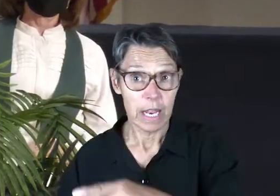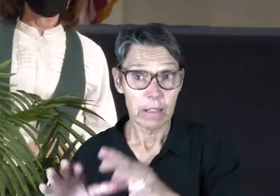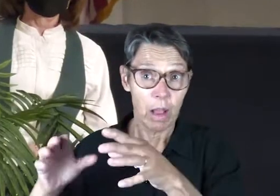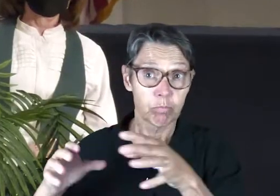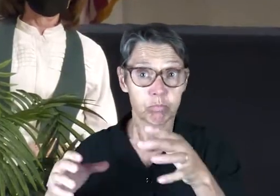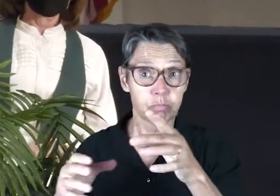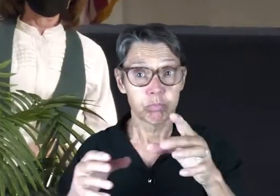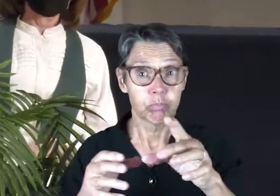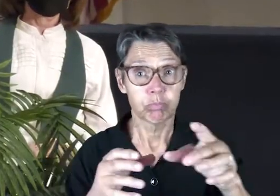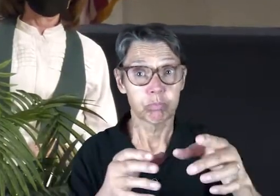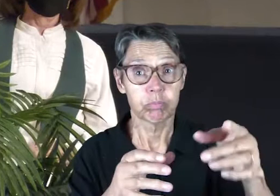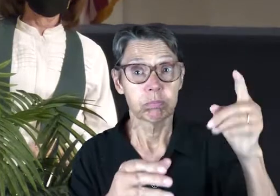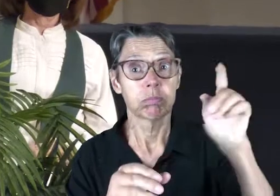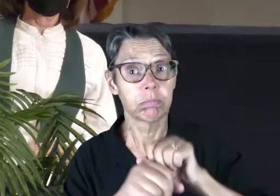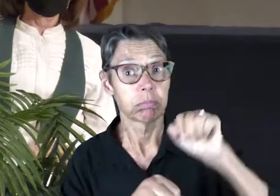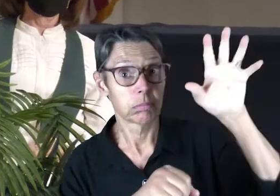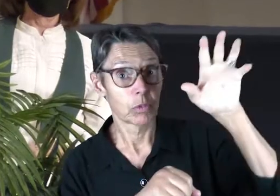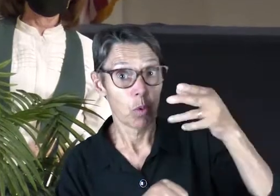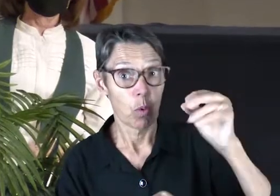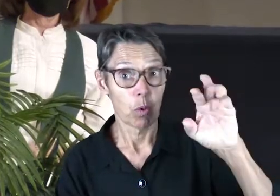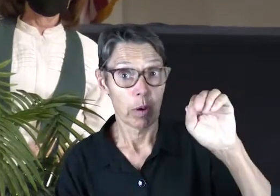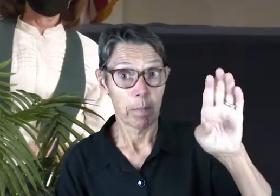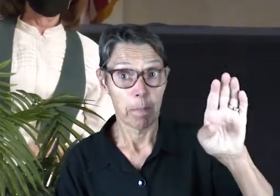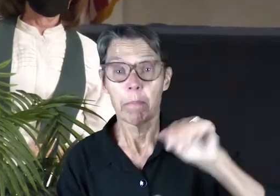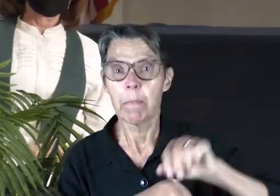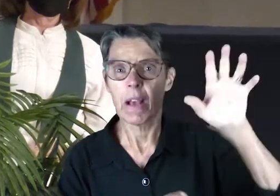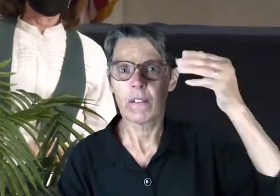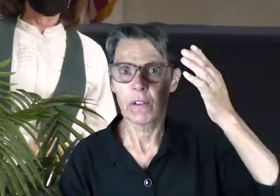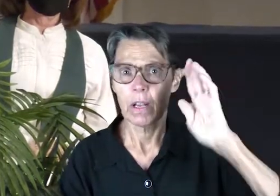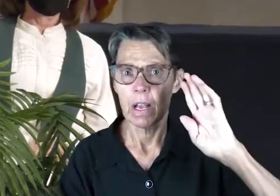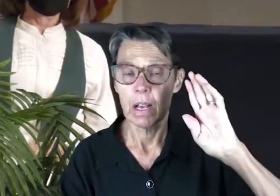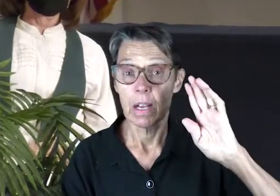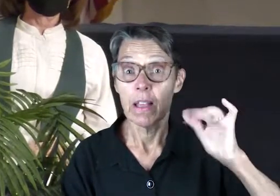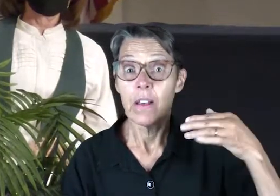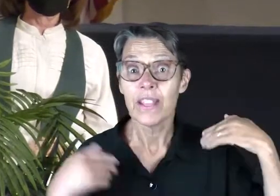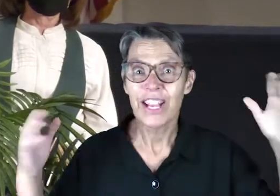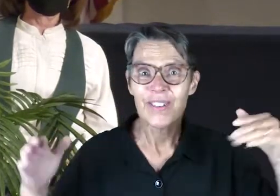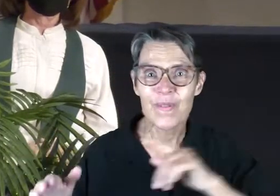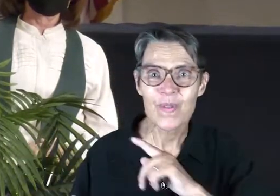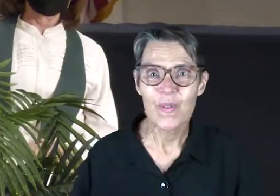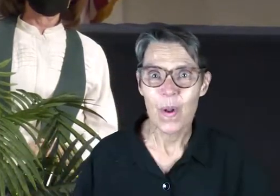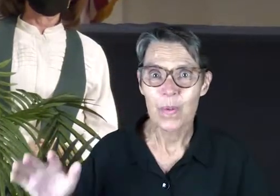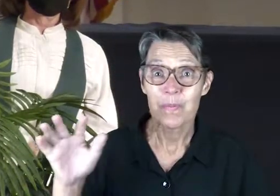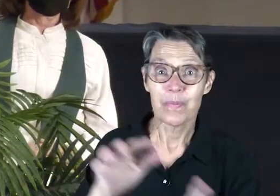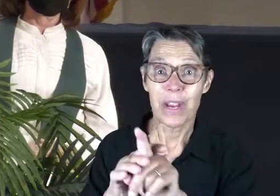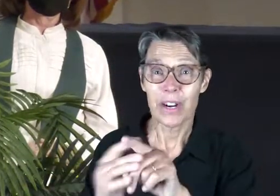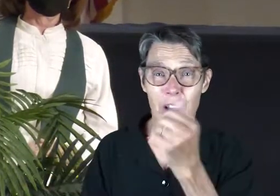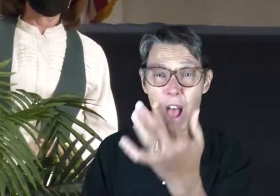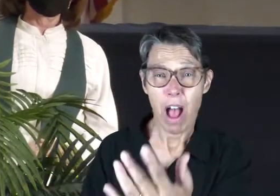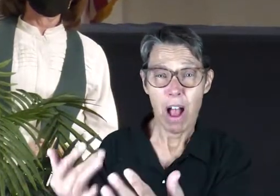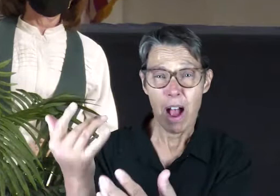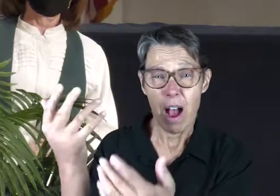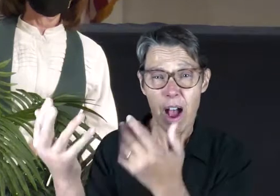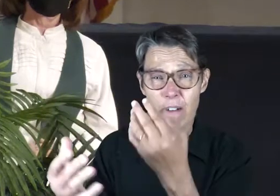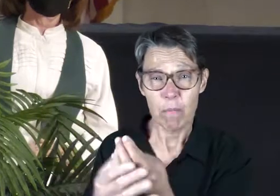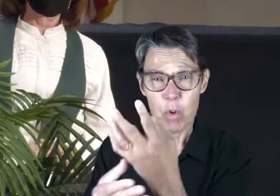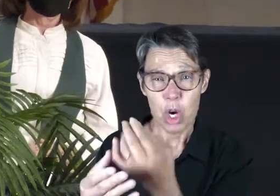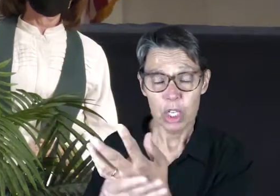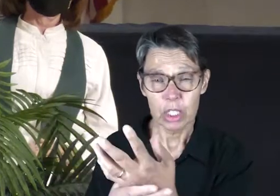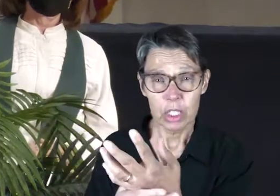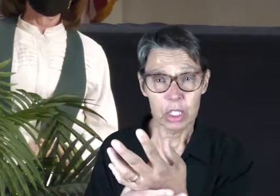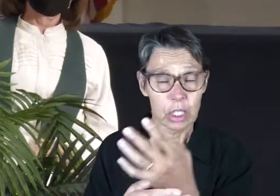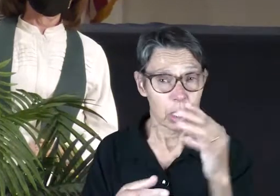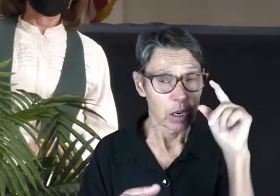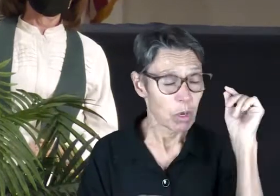mountain of God. There the angel of the Lord appeared to him in a flame of fire out of a bush. He looked, and the bush